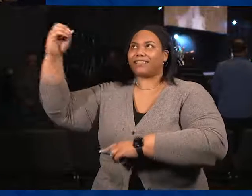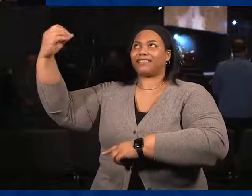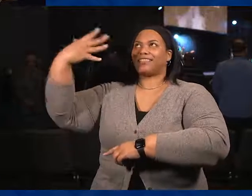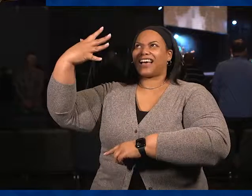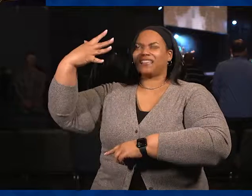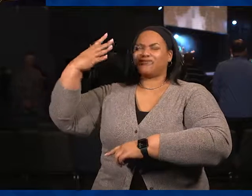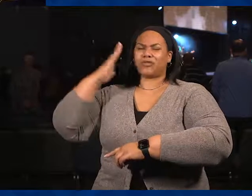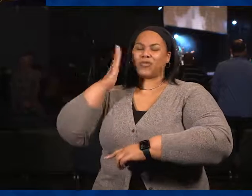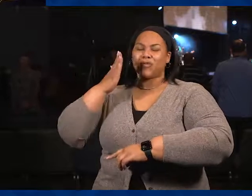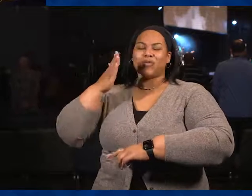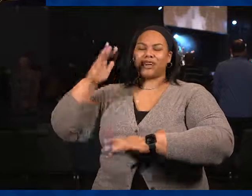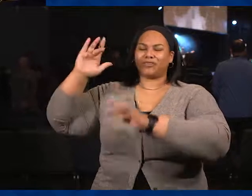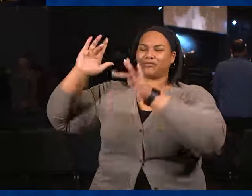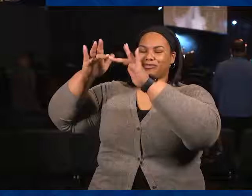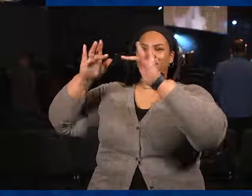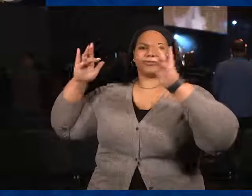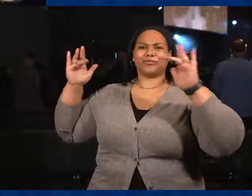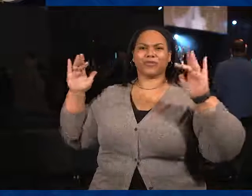do.